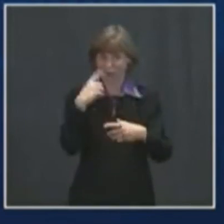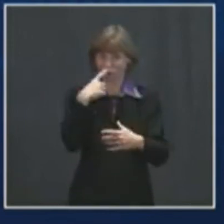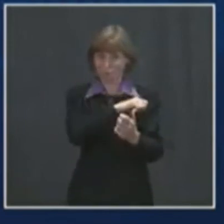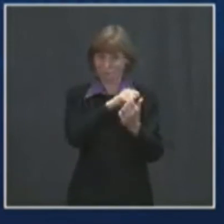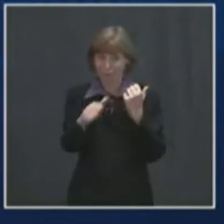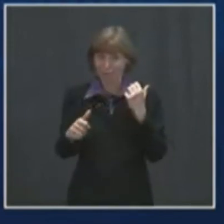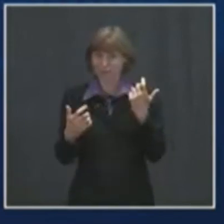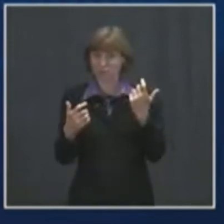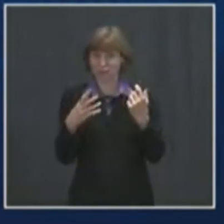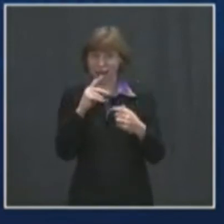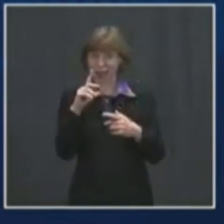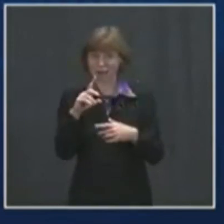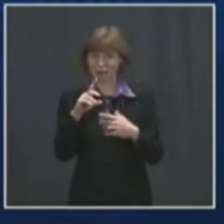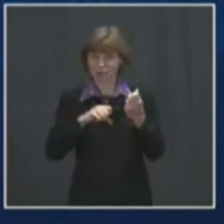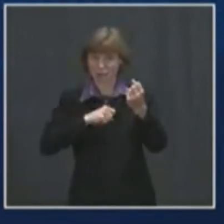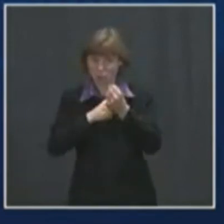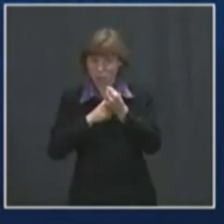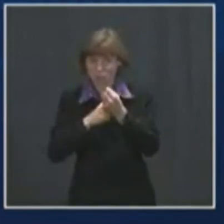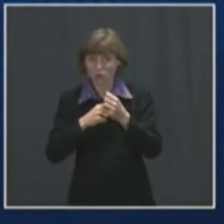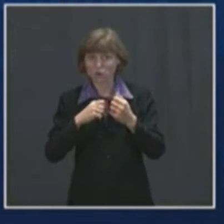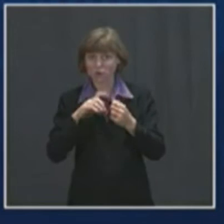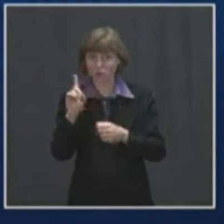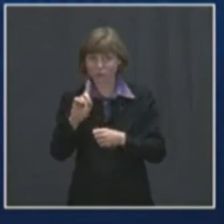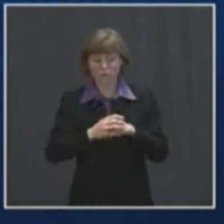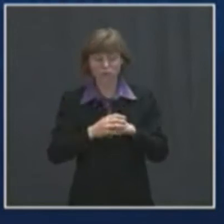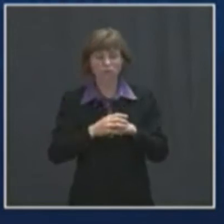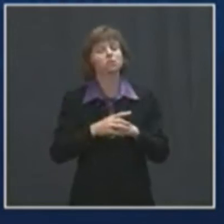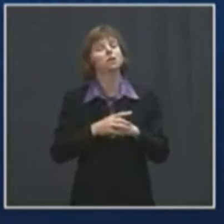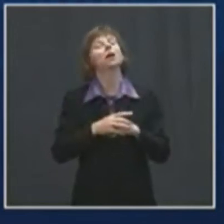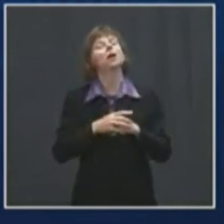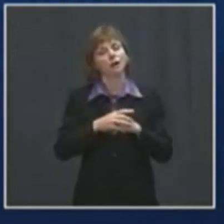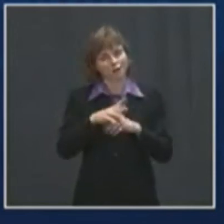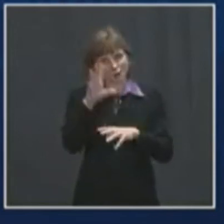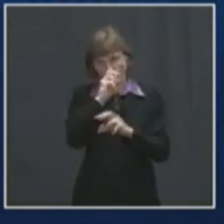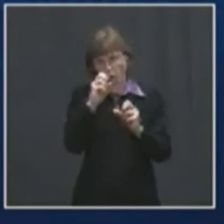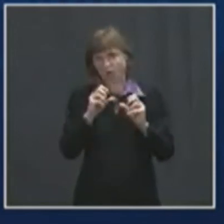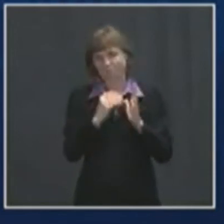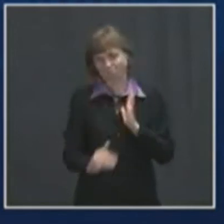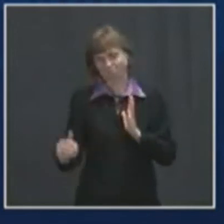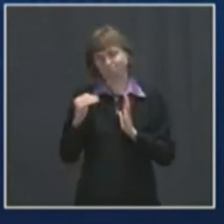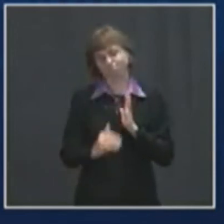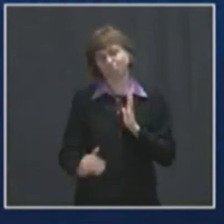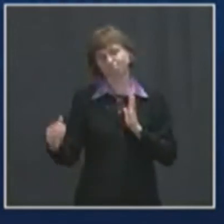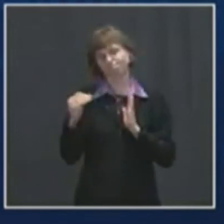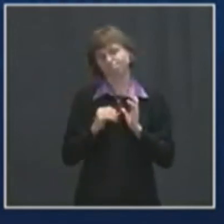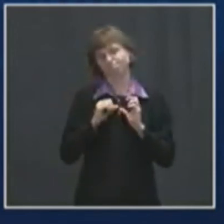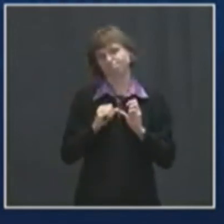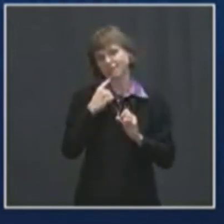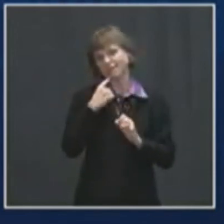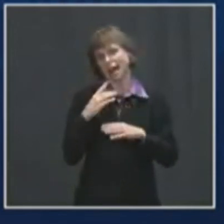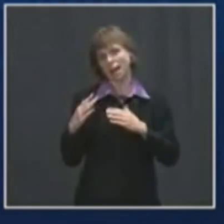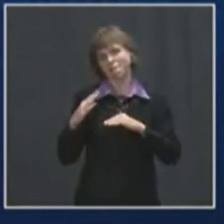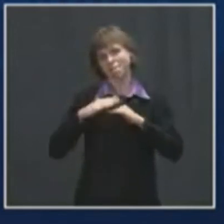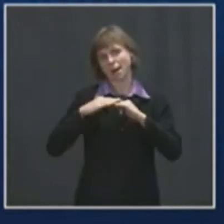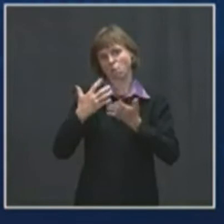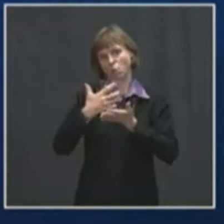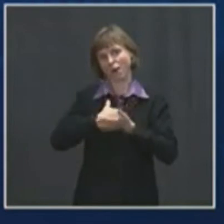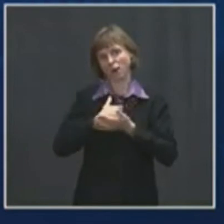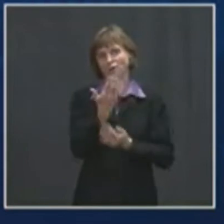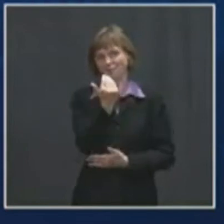needs? The president has consistently argued that a minimum wage, $15 an hour, is